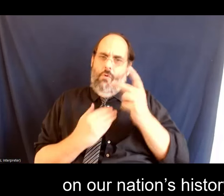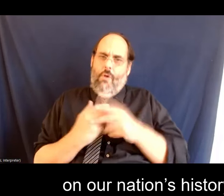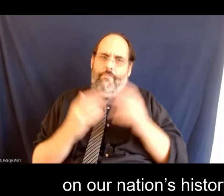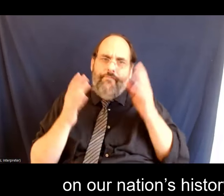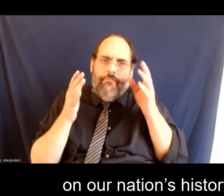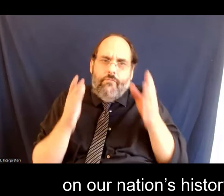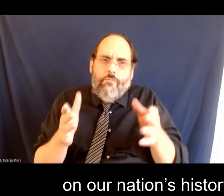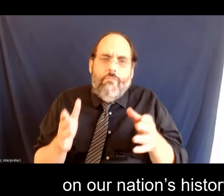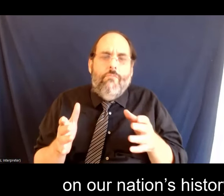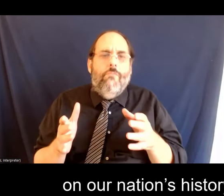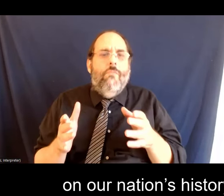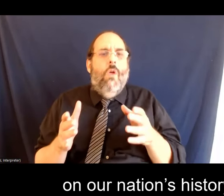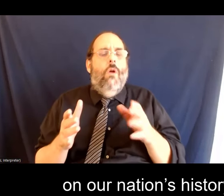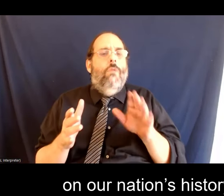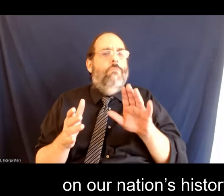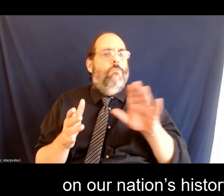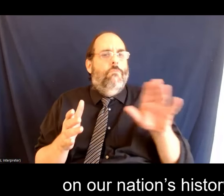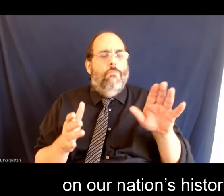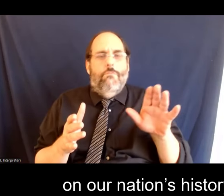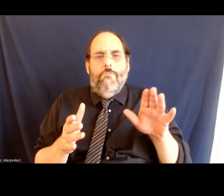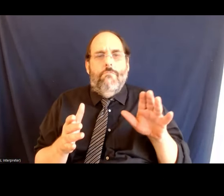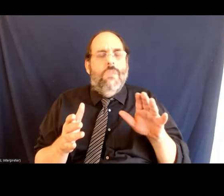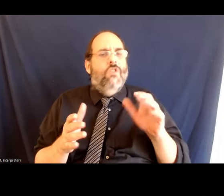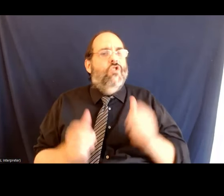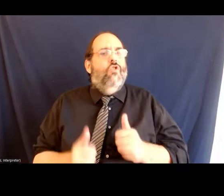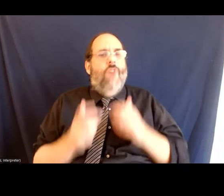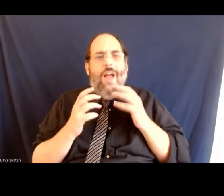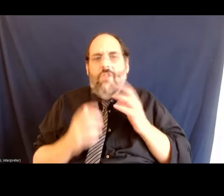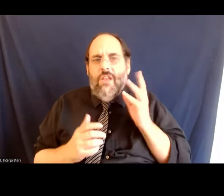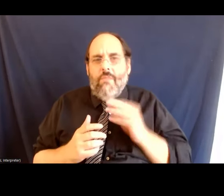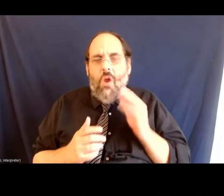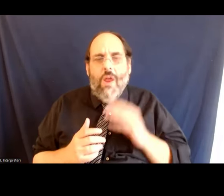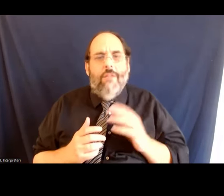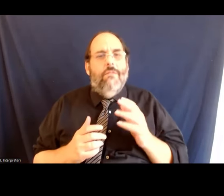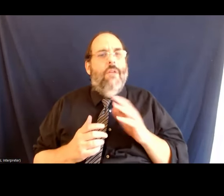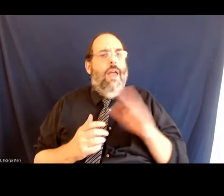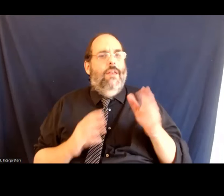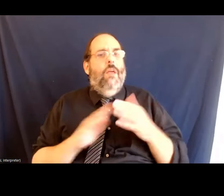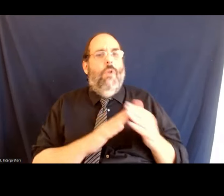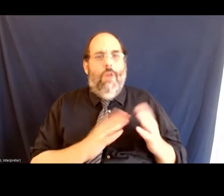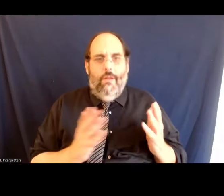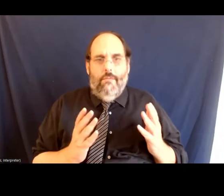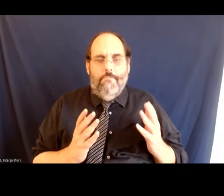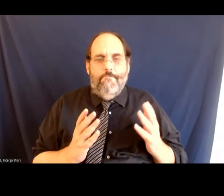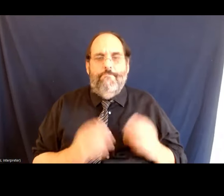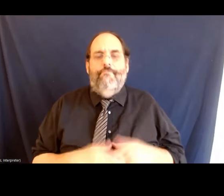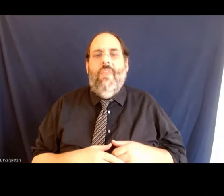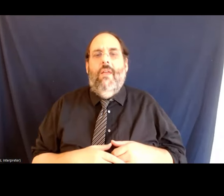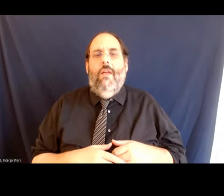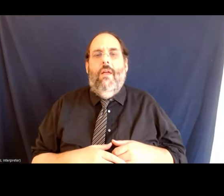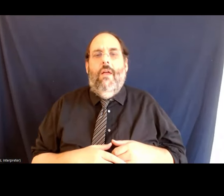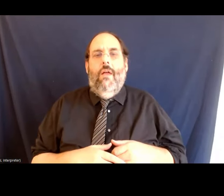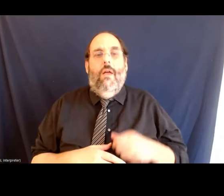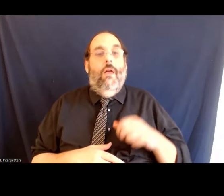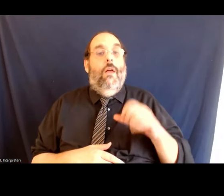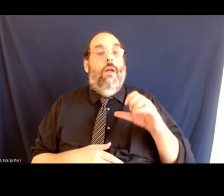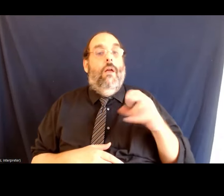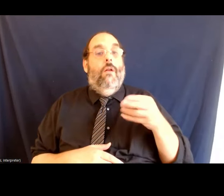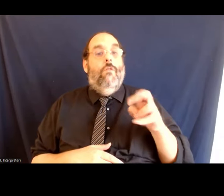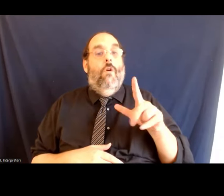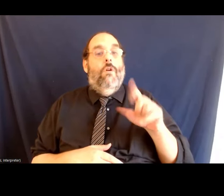experiences and tragedies of survivors and communities. The Charleston